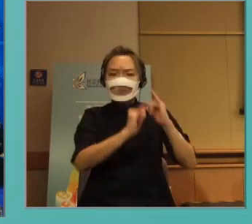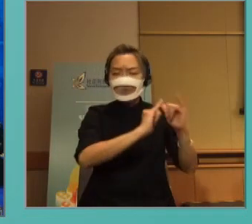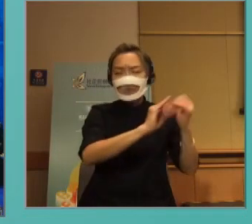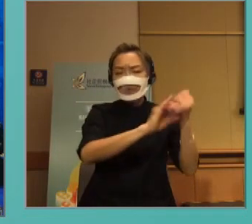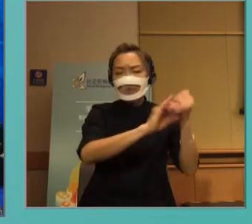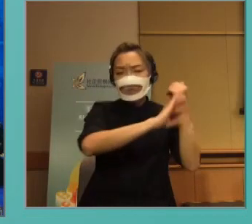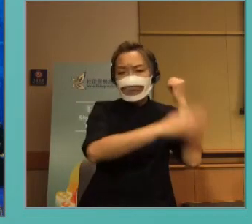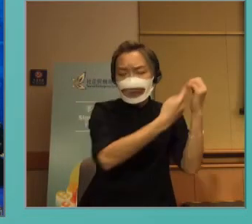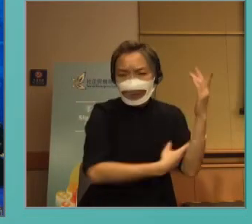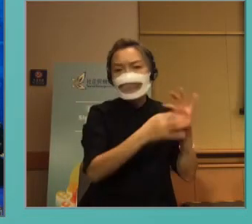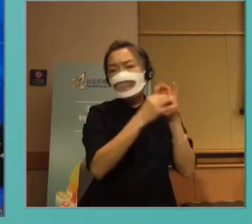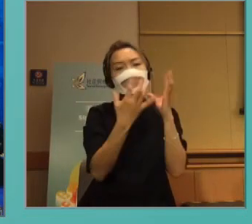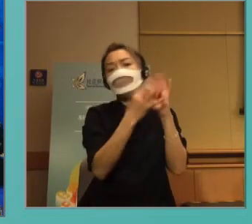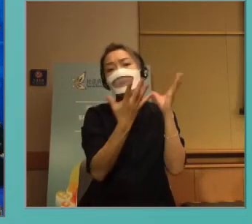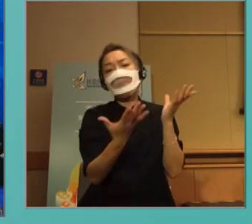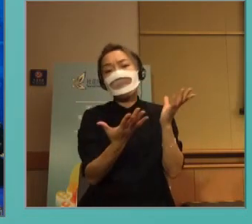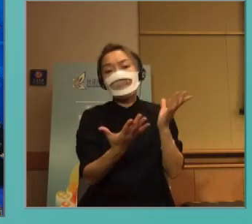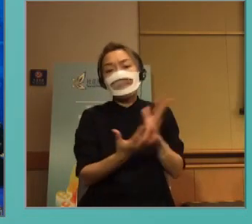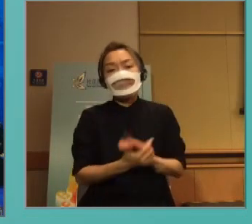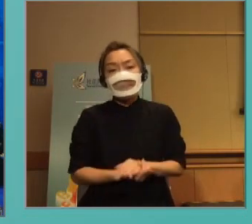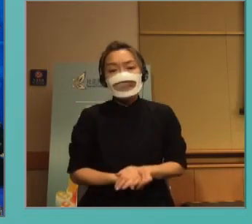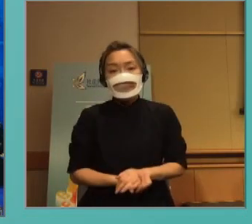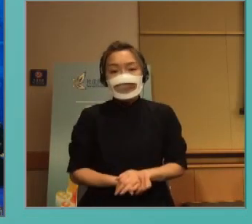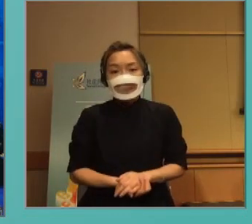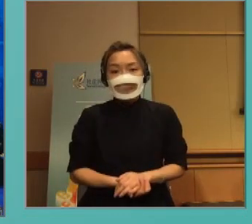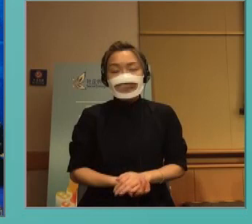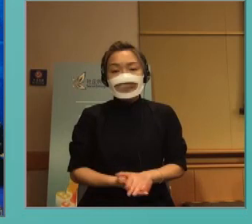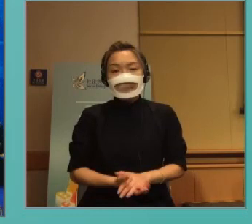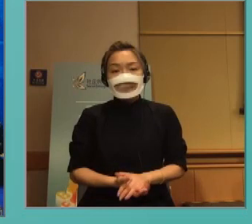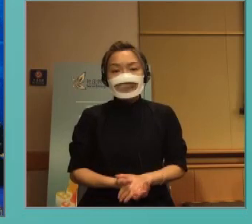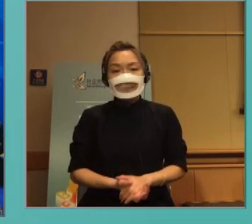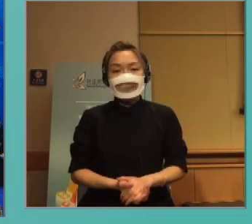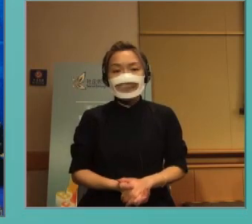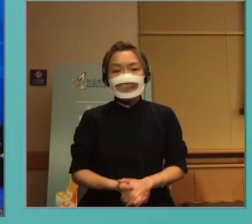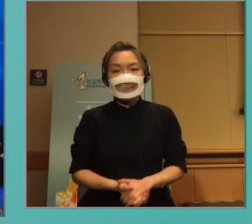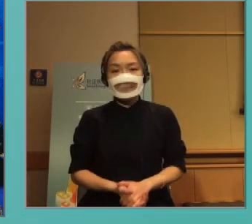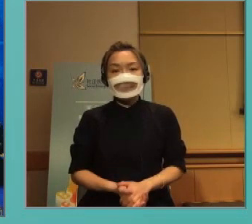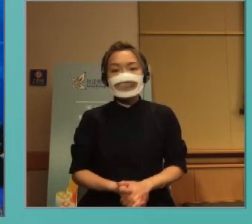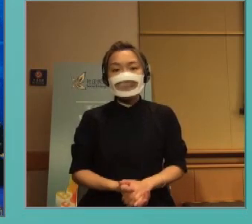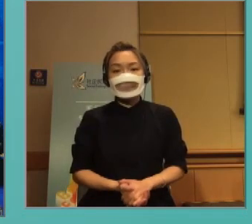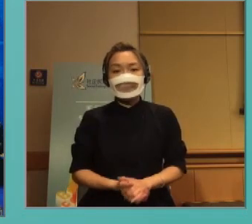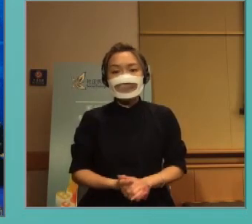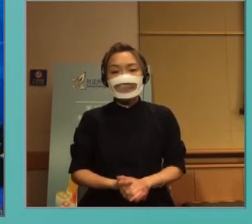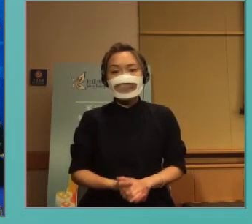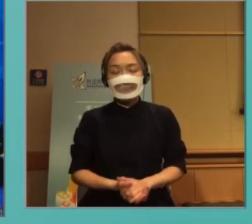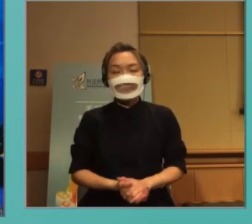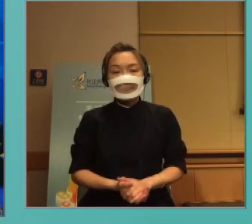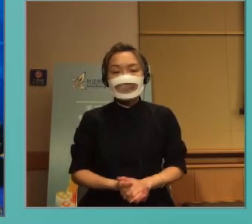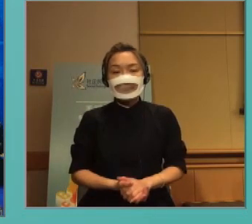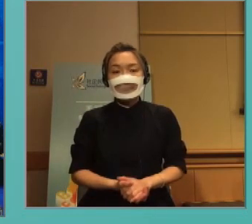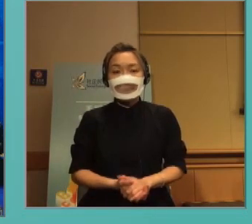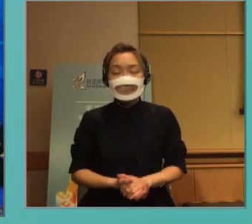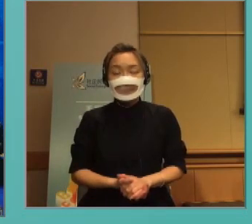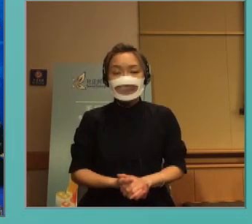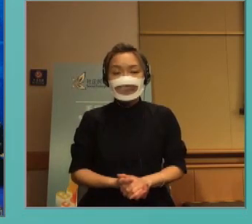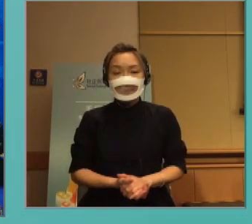instance, separately with Yuga, or separately with Cool Cats, or ourselves, there's a discovery as to what's the best way to encapsulate basically